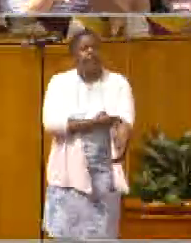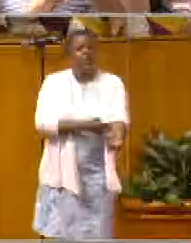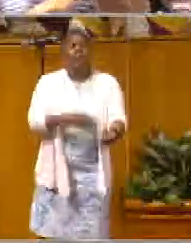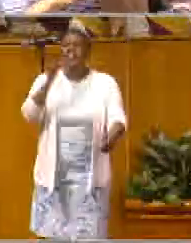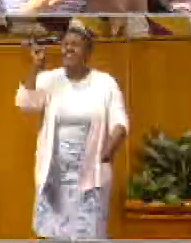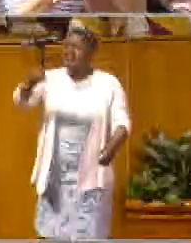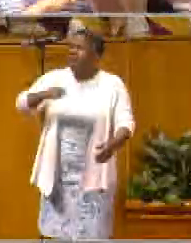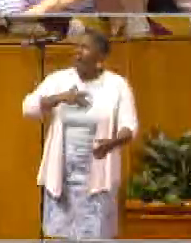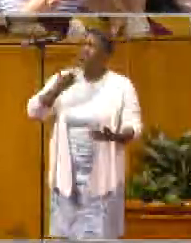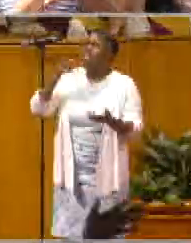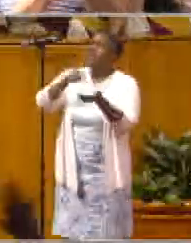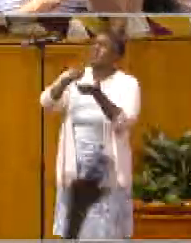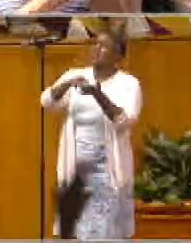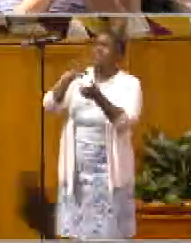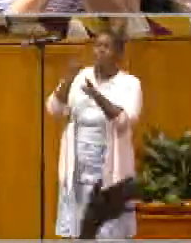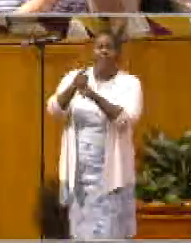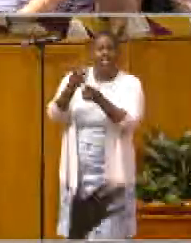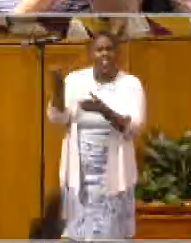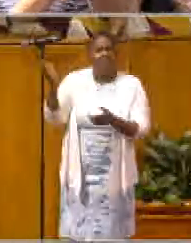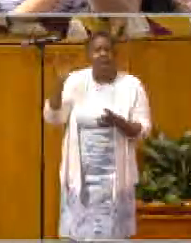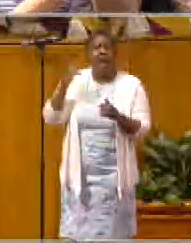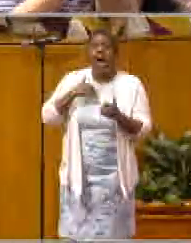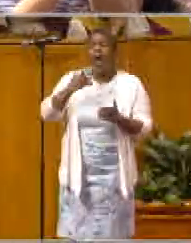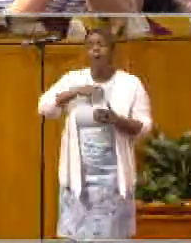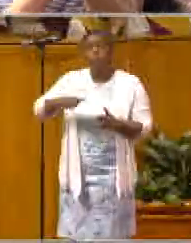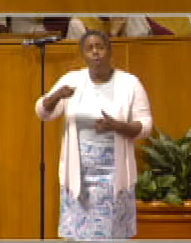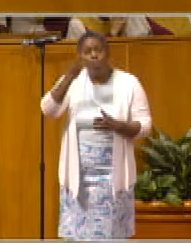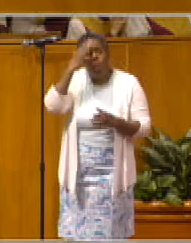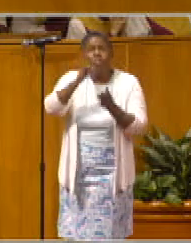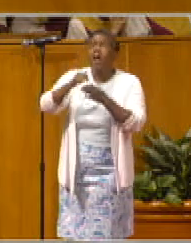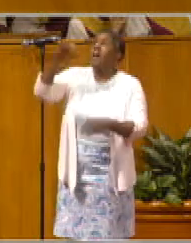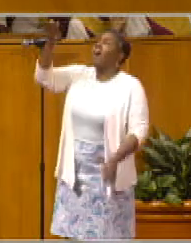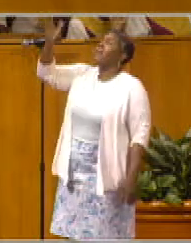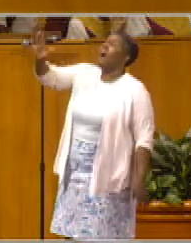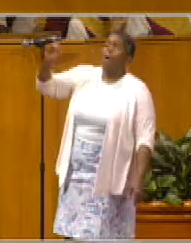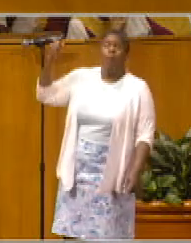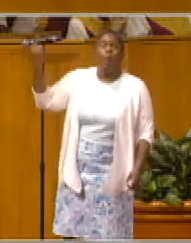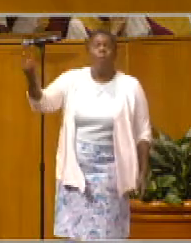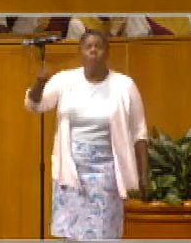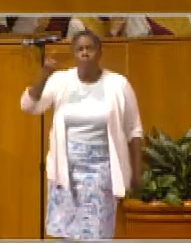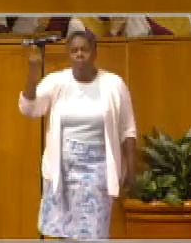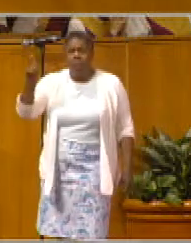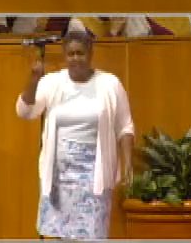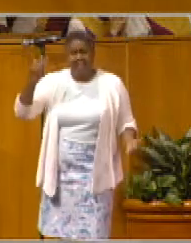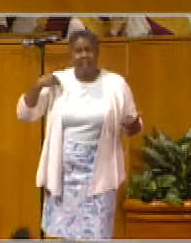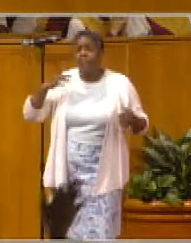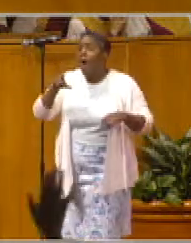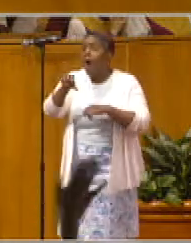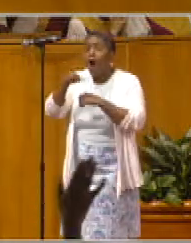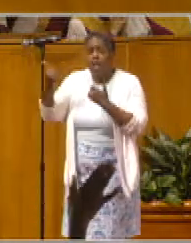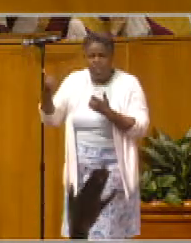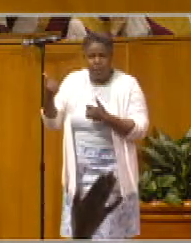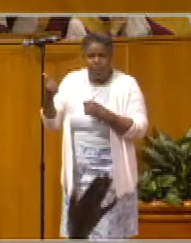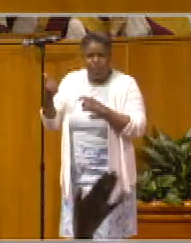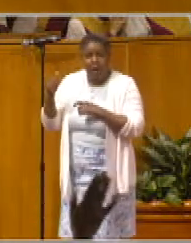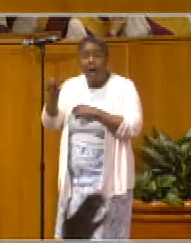Hey, I feel like shouting right there. I want you to know God always has another.